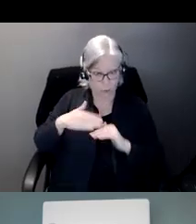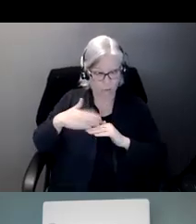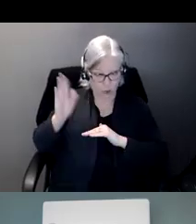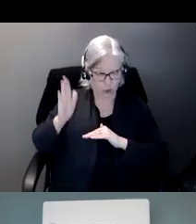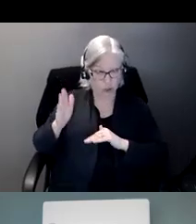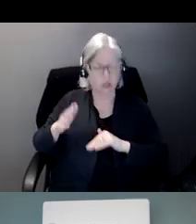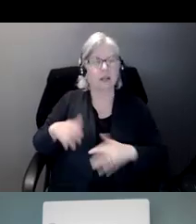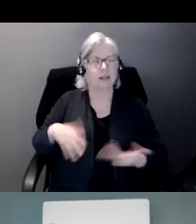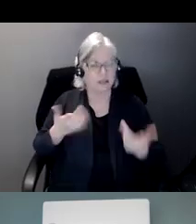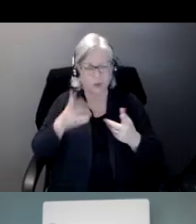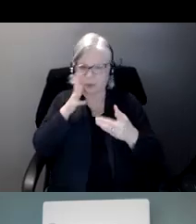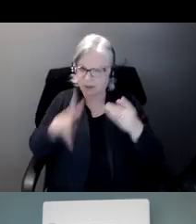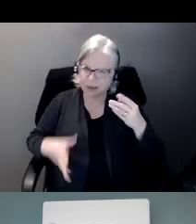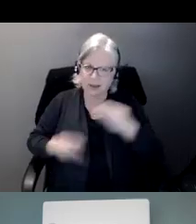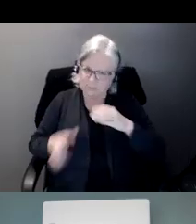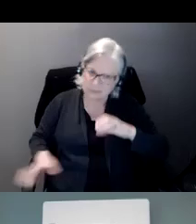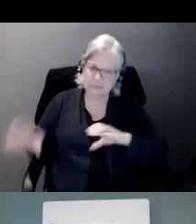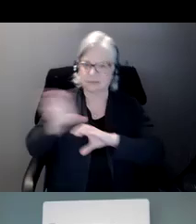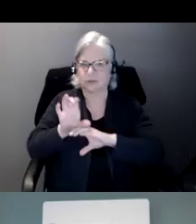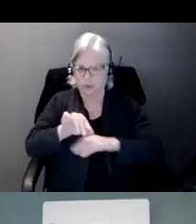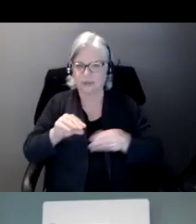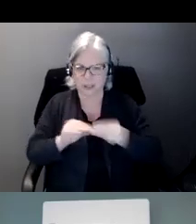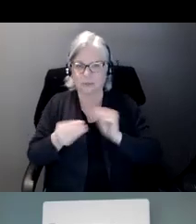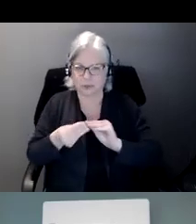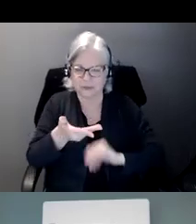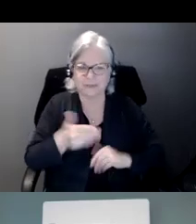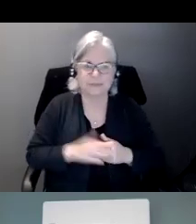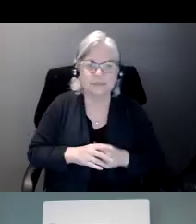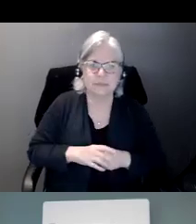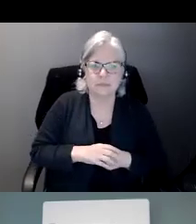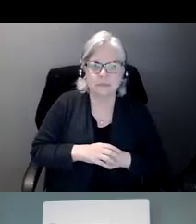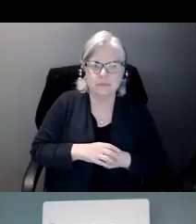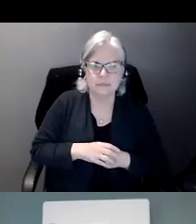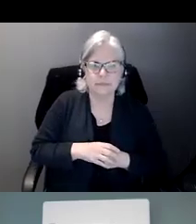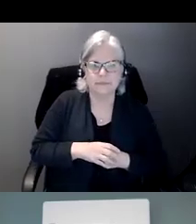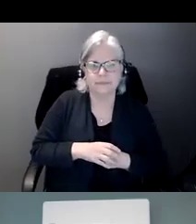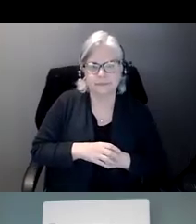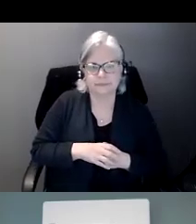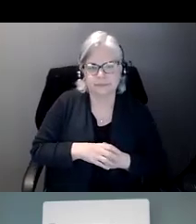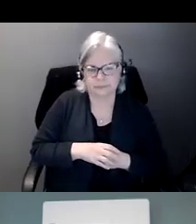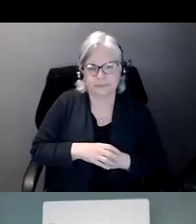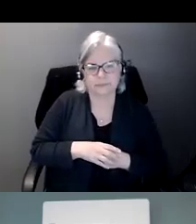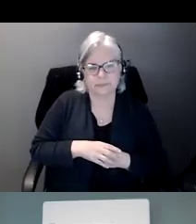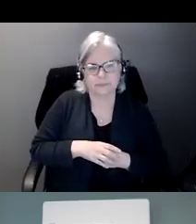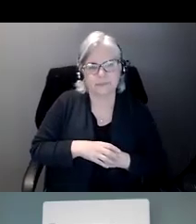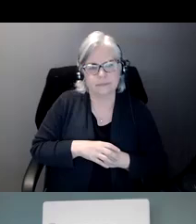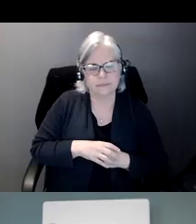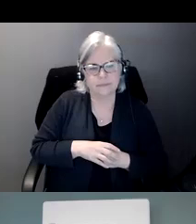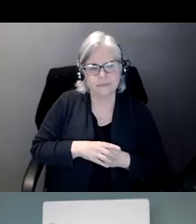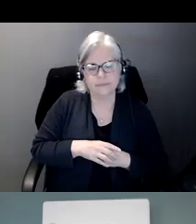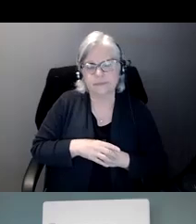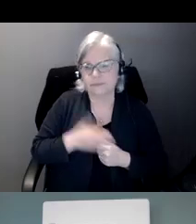more women to these numbers. And so it is definitely an increasing